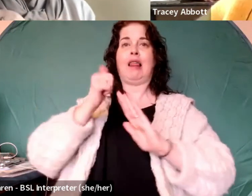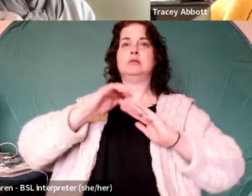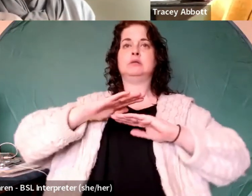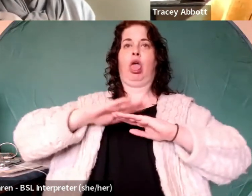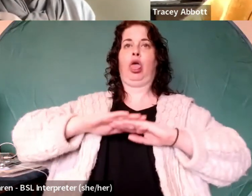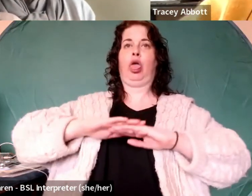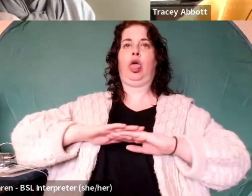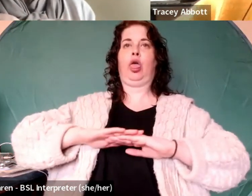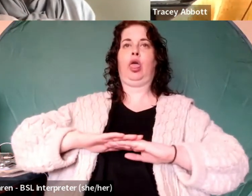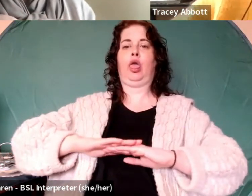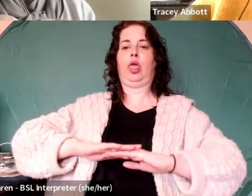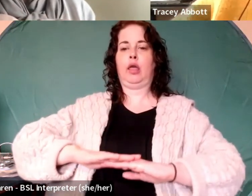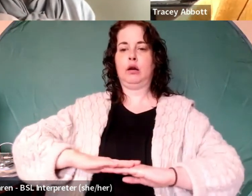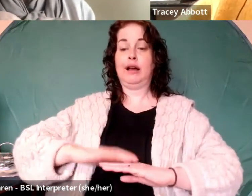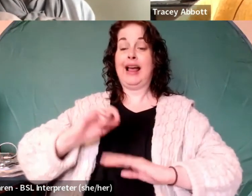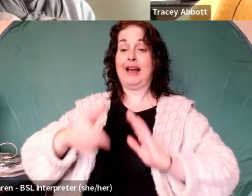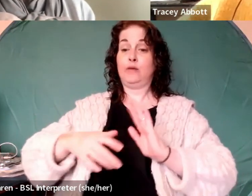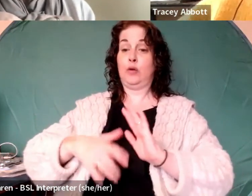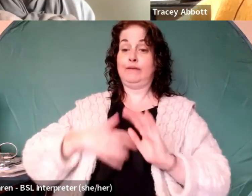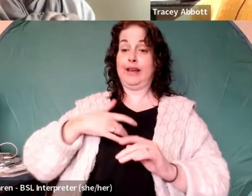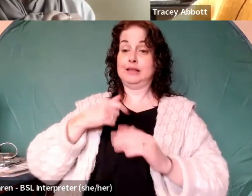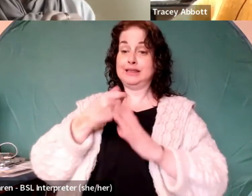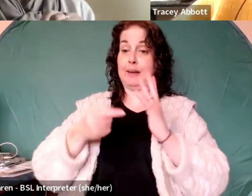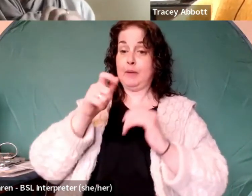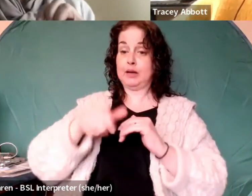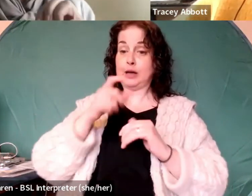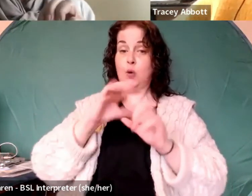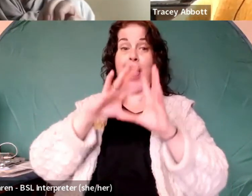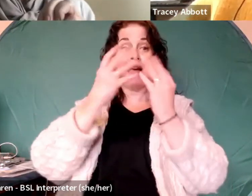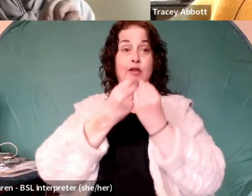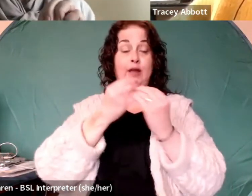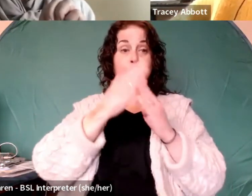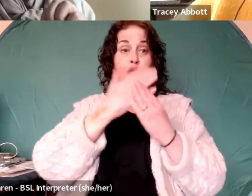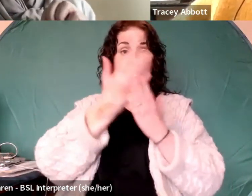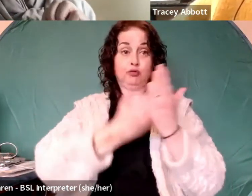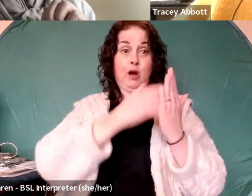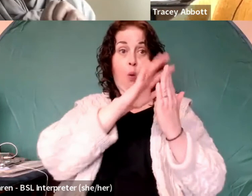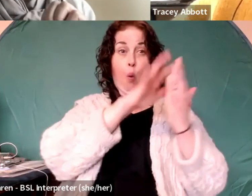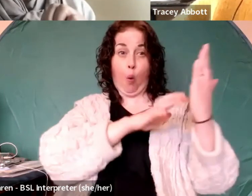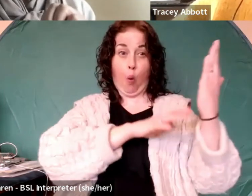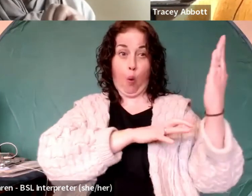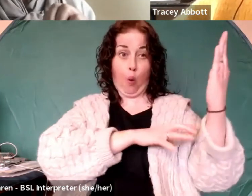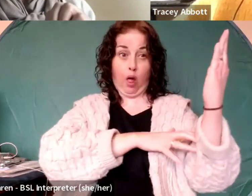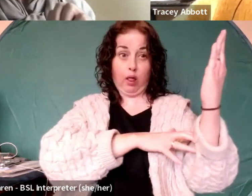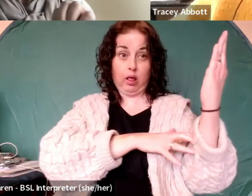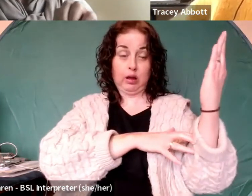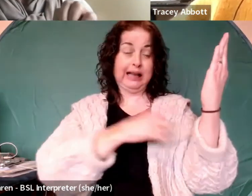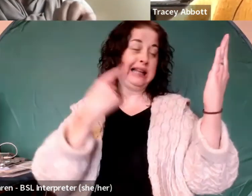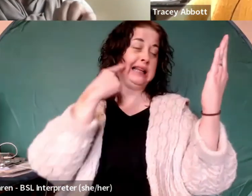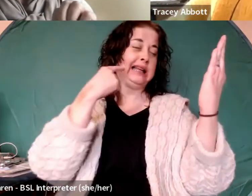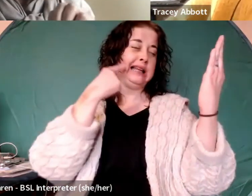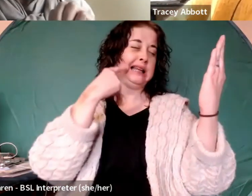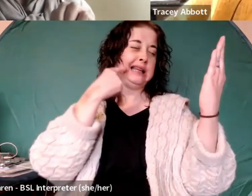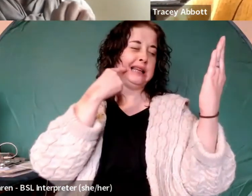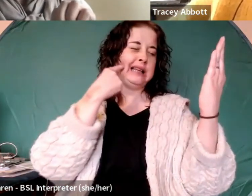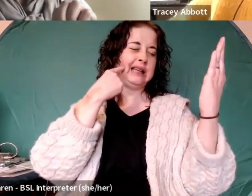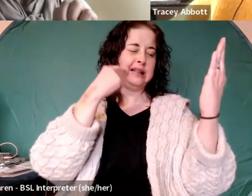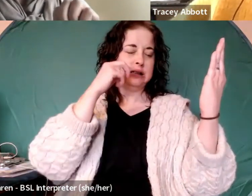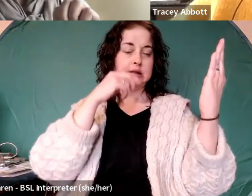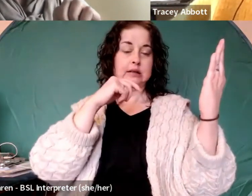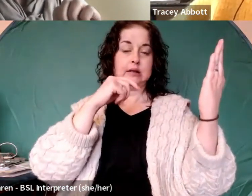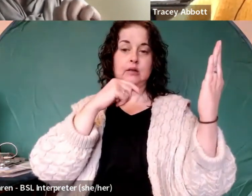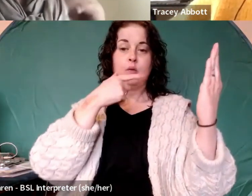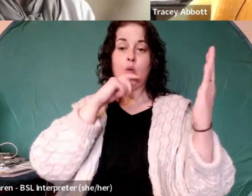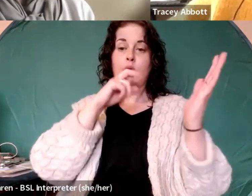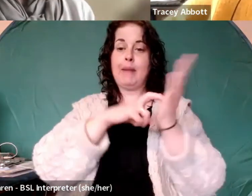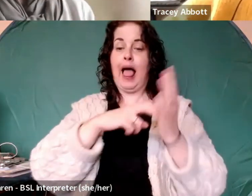So unless you feel as a disabled candidate that you can do everything on that job description, standing on your head with your eyes closed, you're not going to apply for that